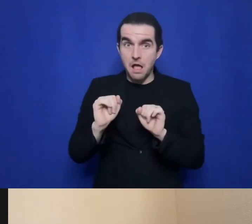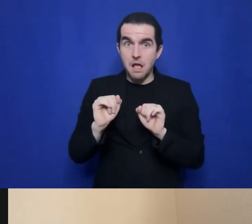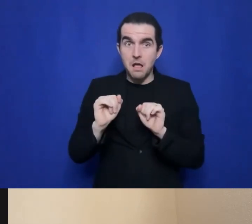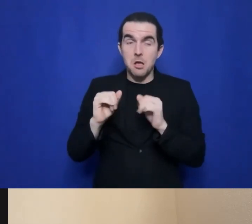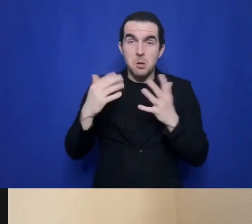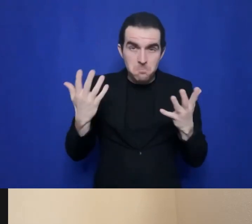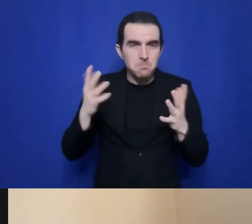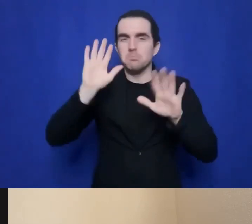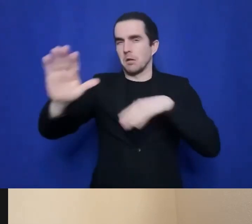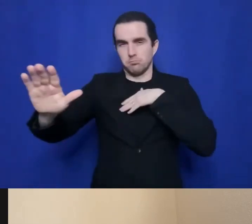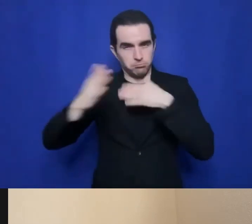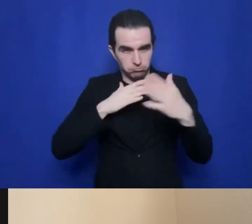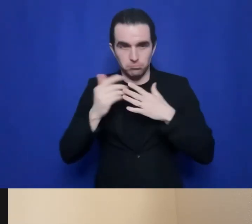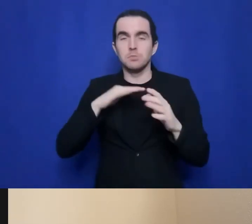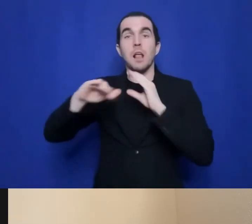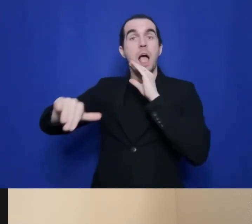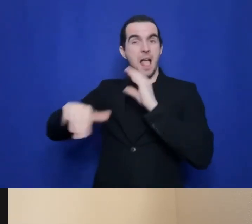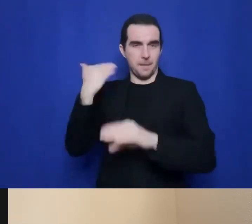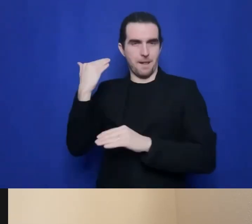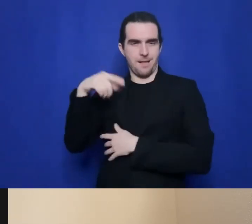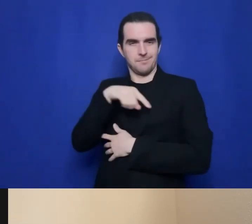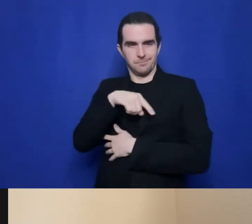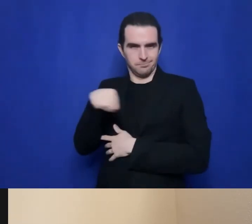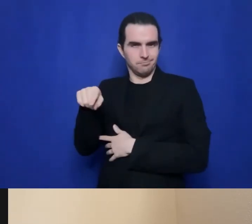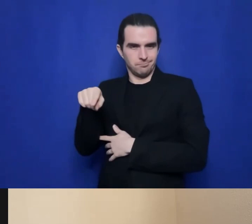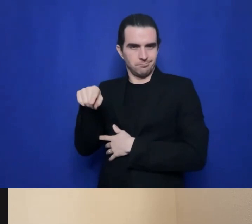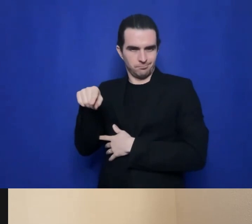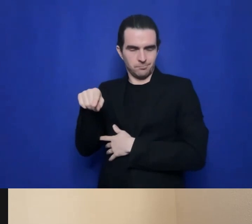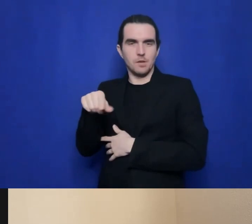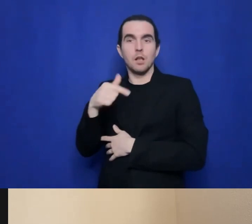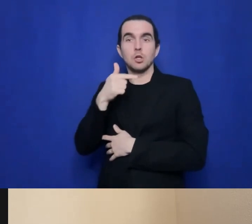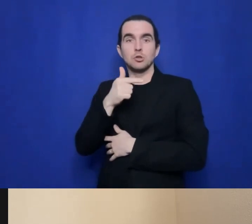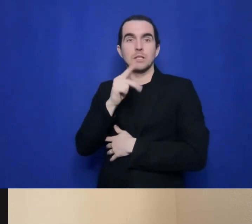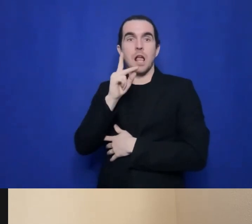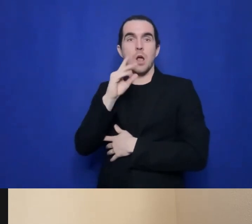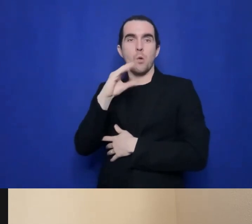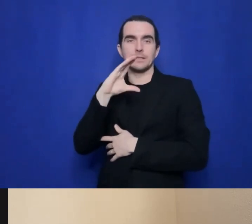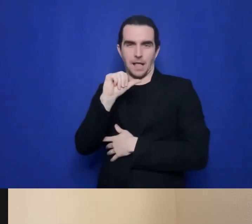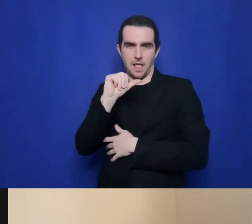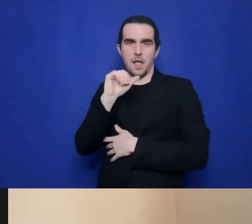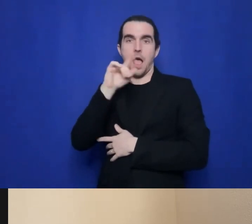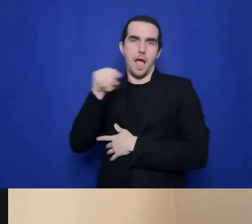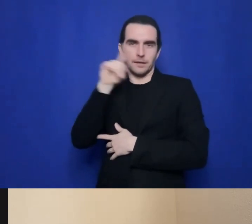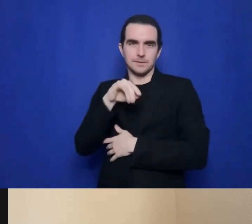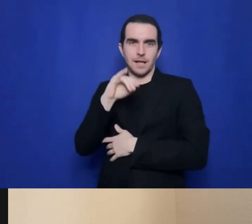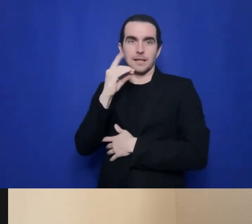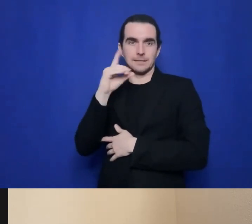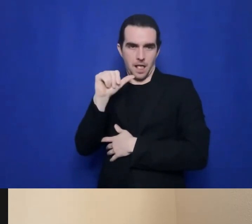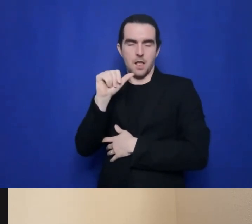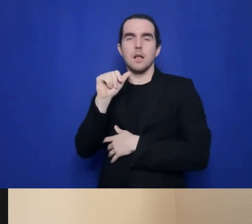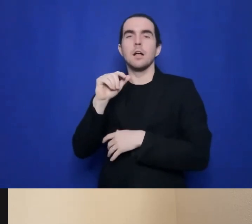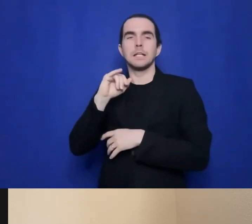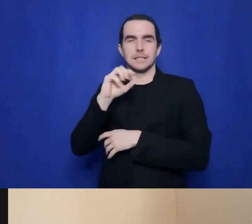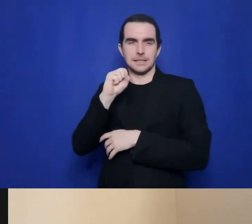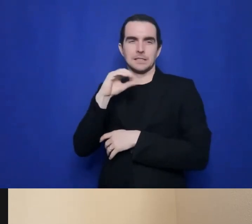gkoca@ida-secretariat.org. This is the email for Guller, and where you can send a message to her if you want